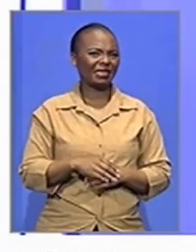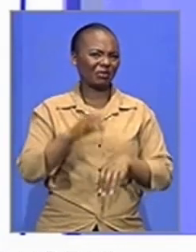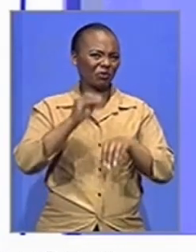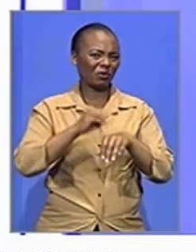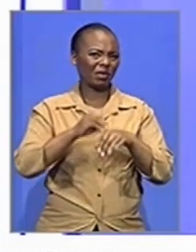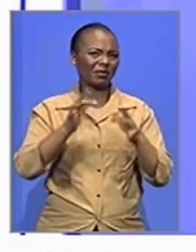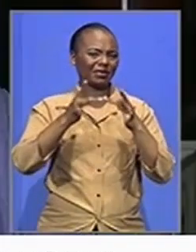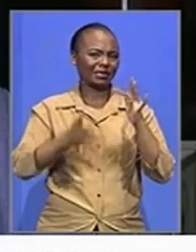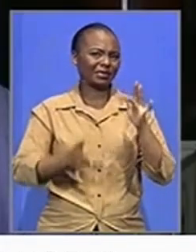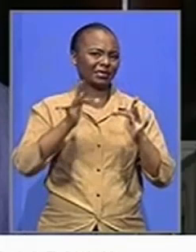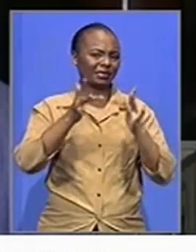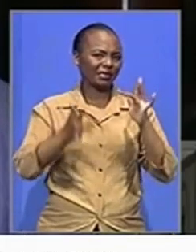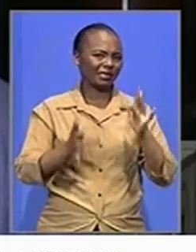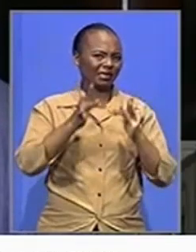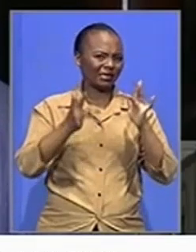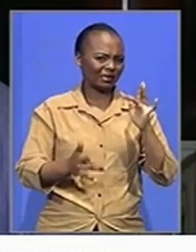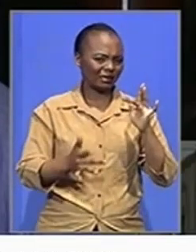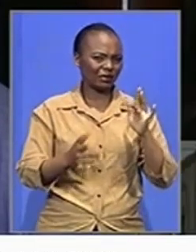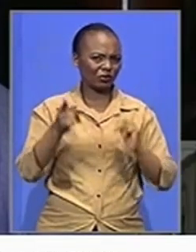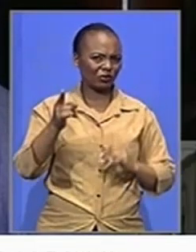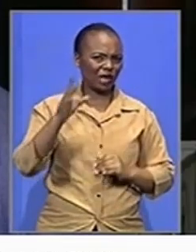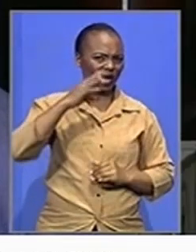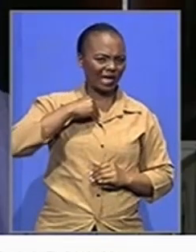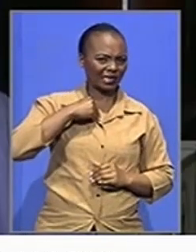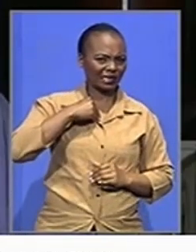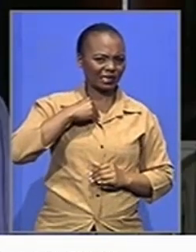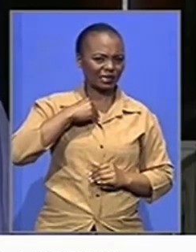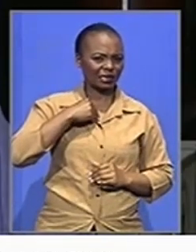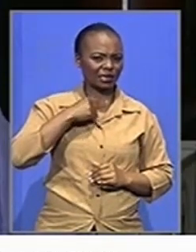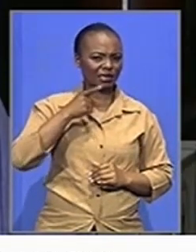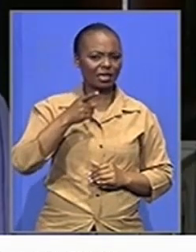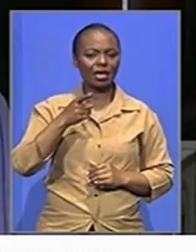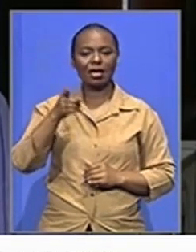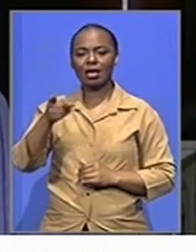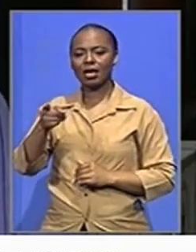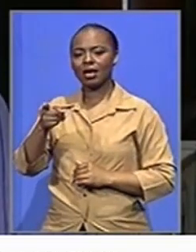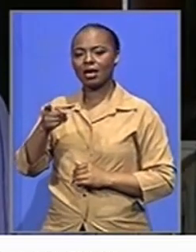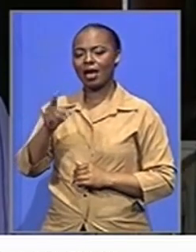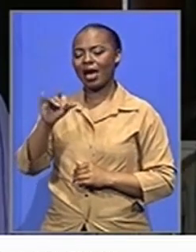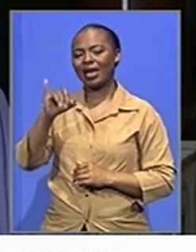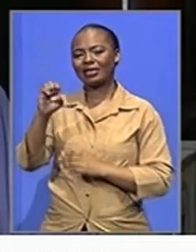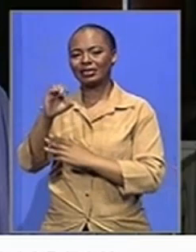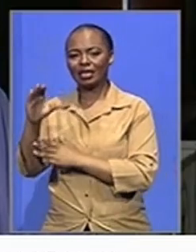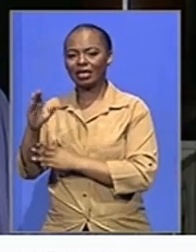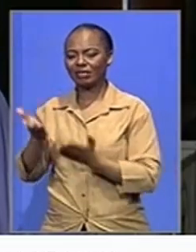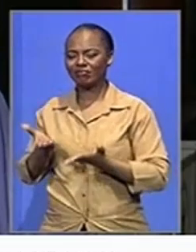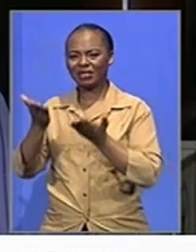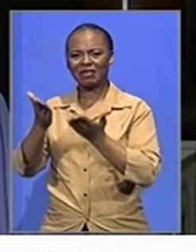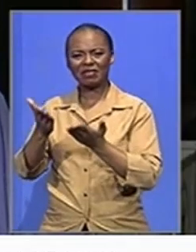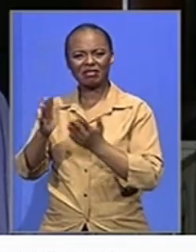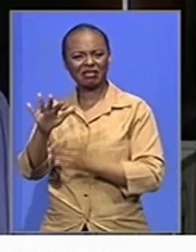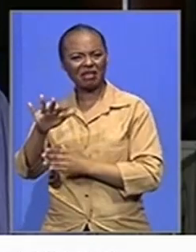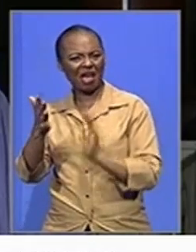khata somehow. Ke utlwile question e bua ka tiragatso ya IEC, integrity ya IEC. Ke bona